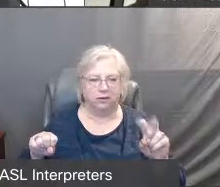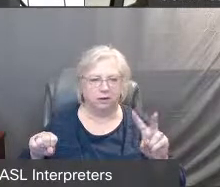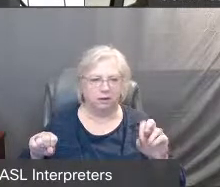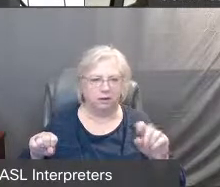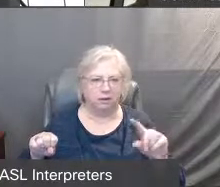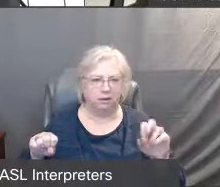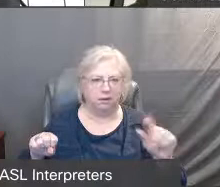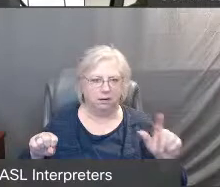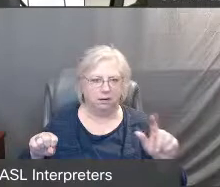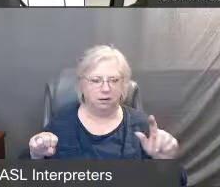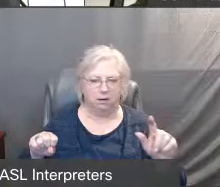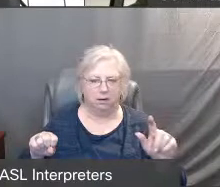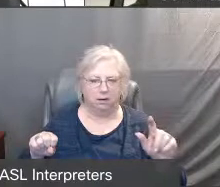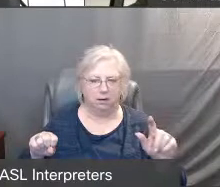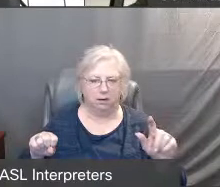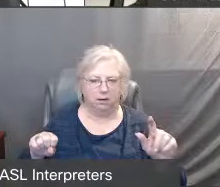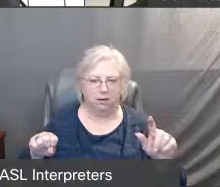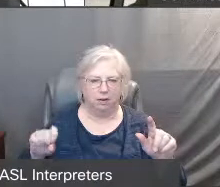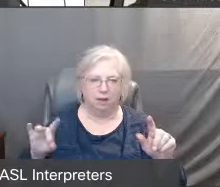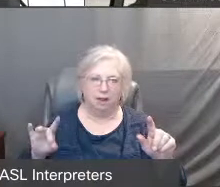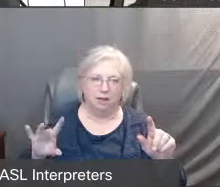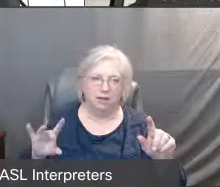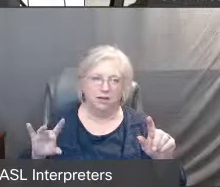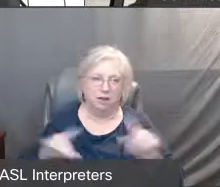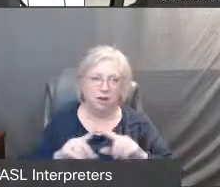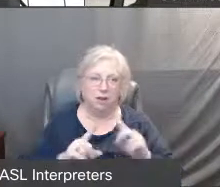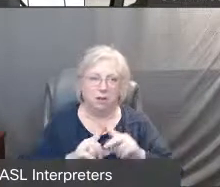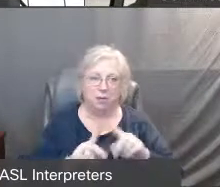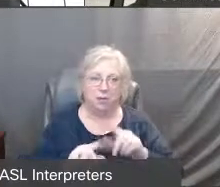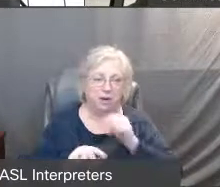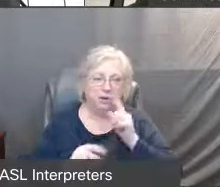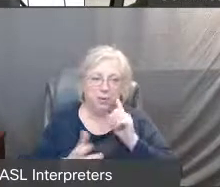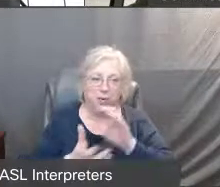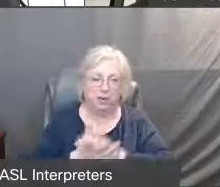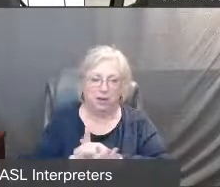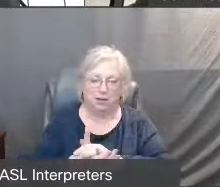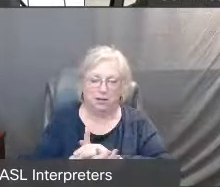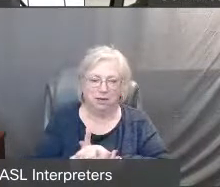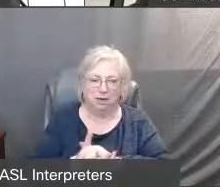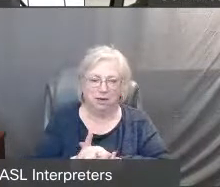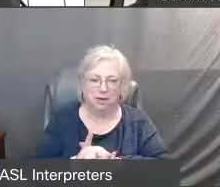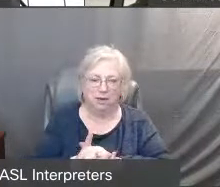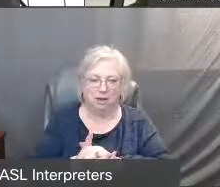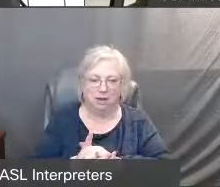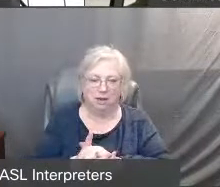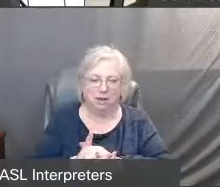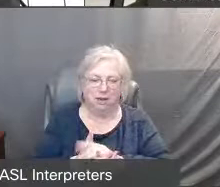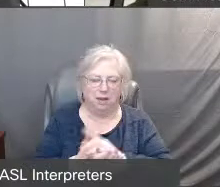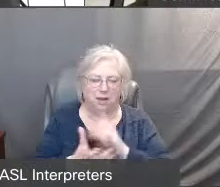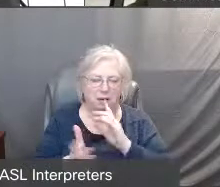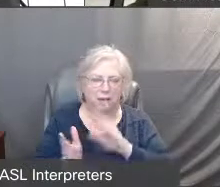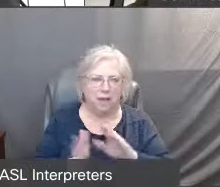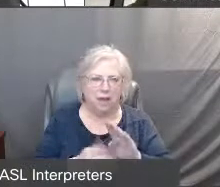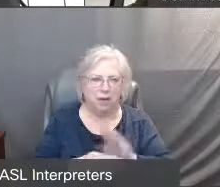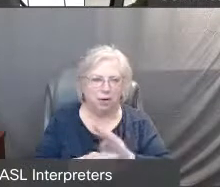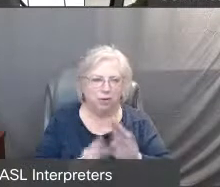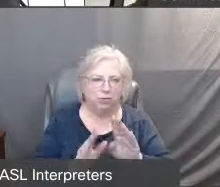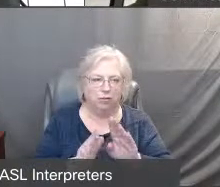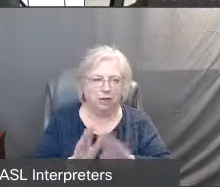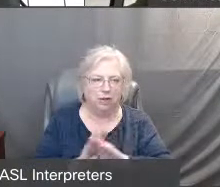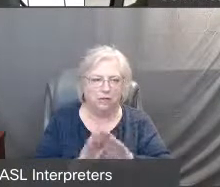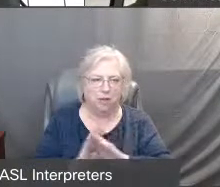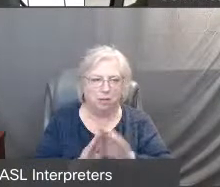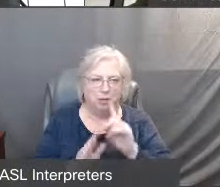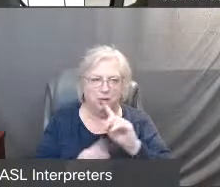Vogel? Hate to have to do this to the applicant, but I do not believe in planned commercial development zonings just for